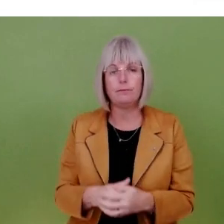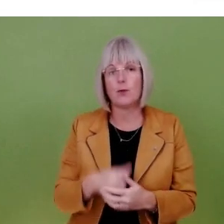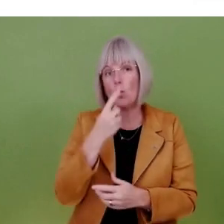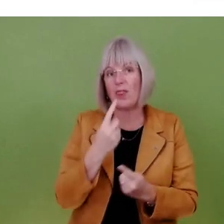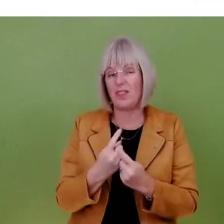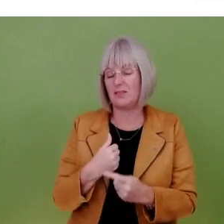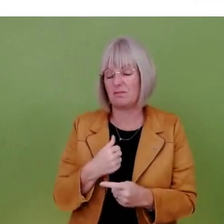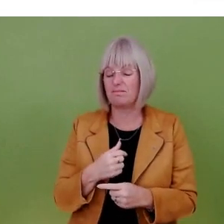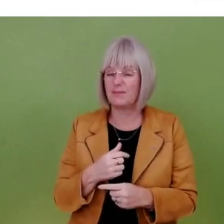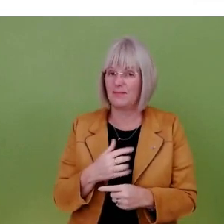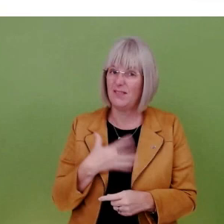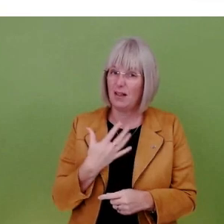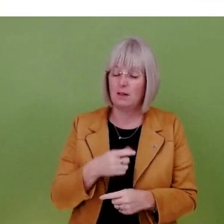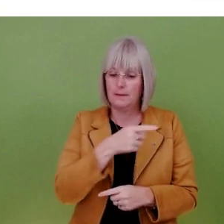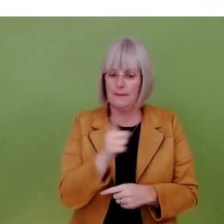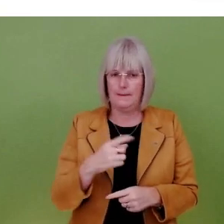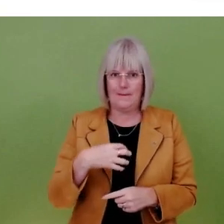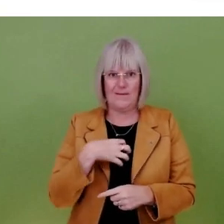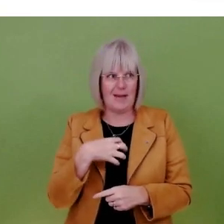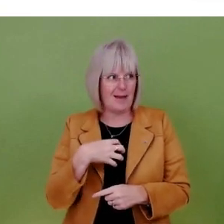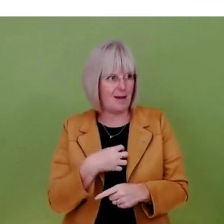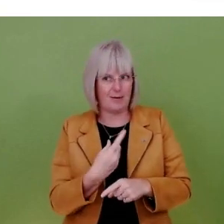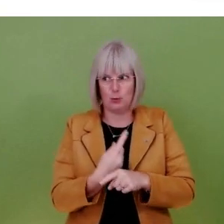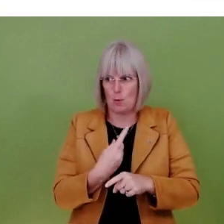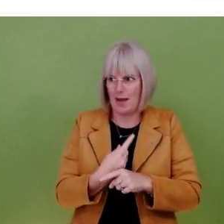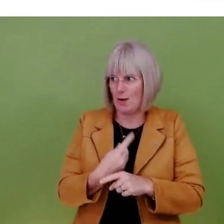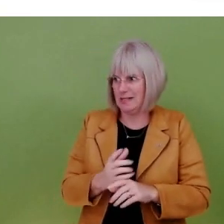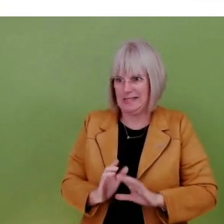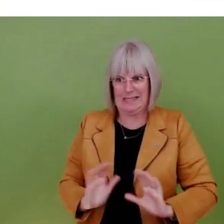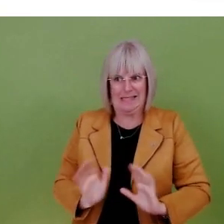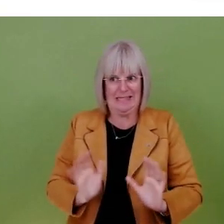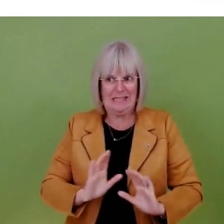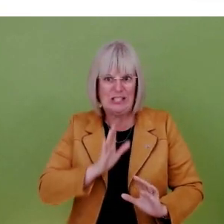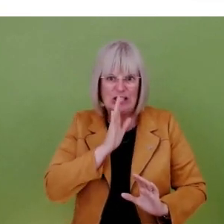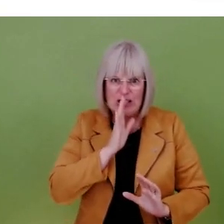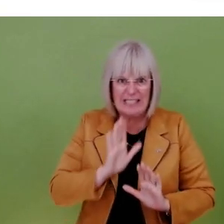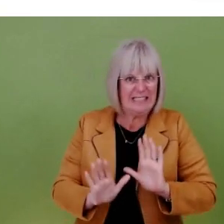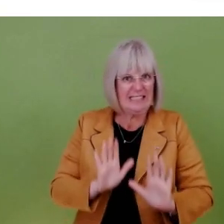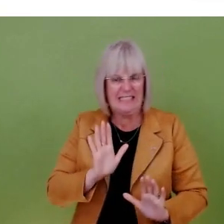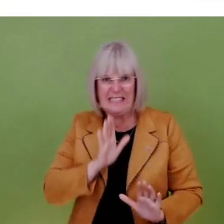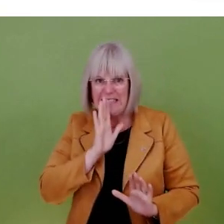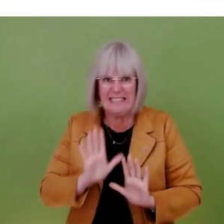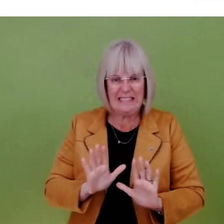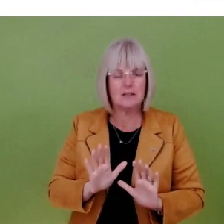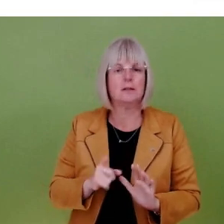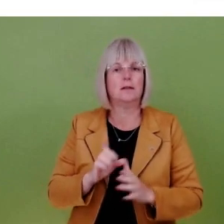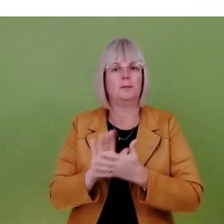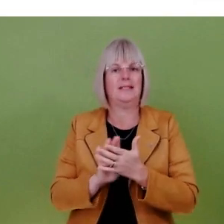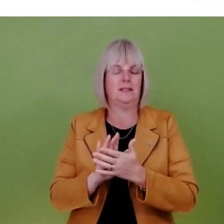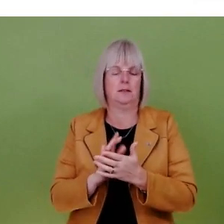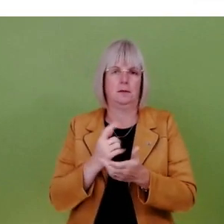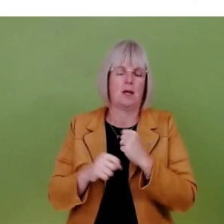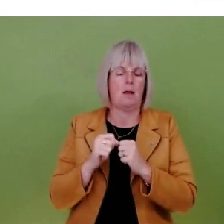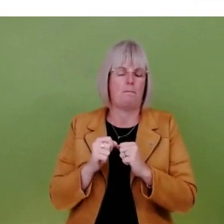People don't have the resilience to talking about it, and so often it becomes avoided. So I'm really